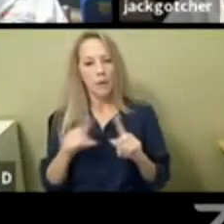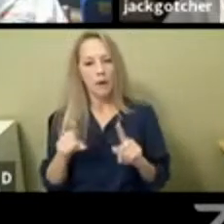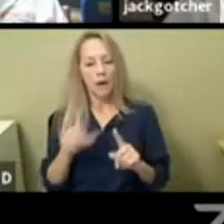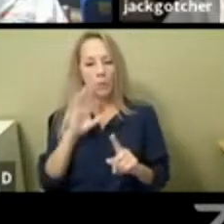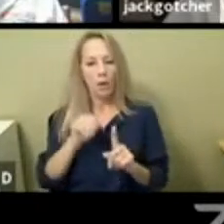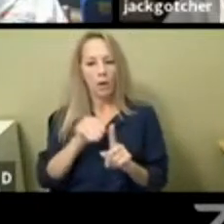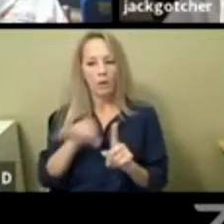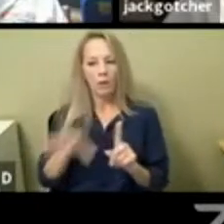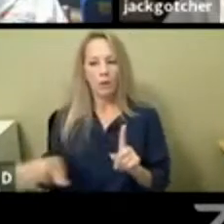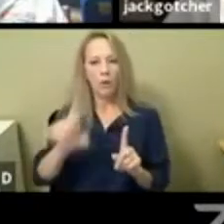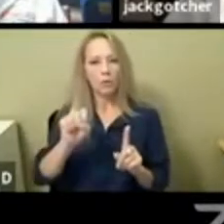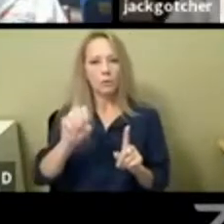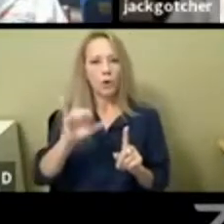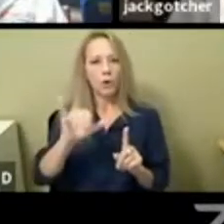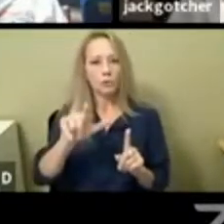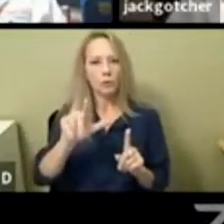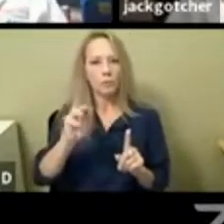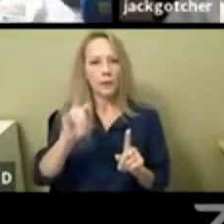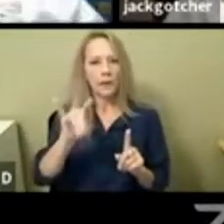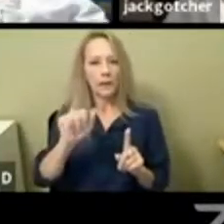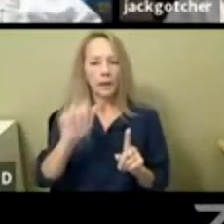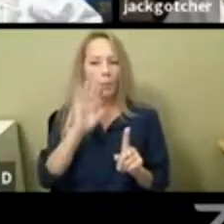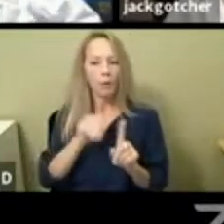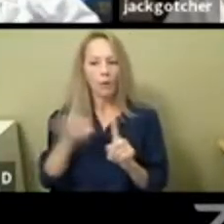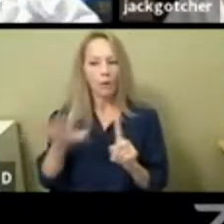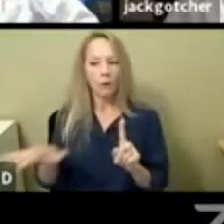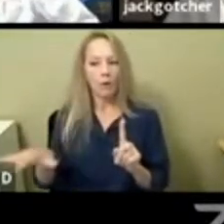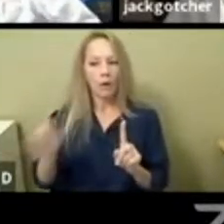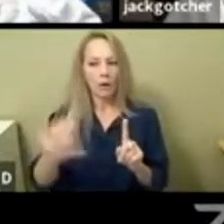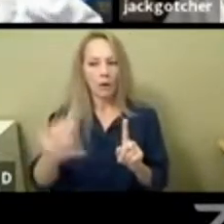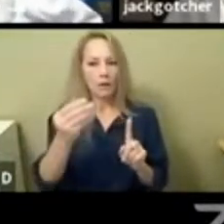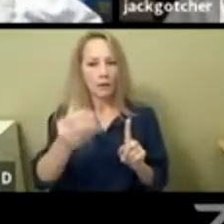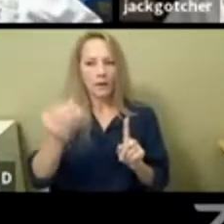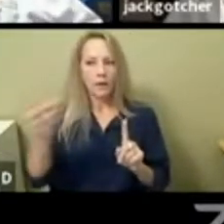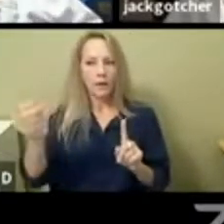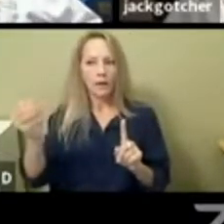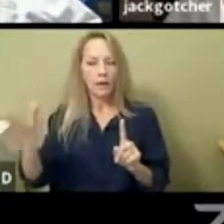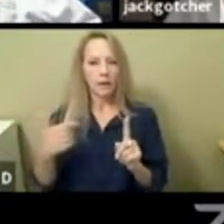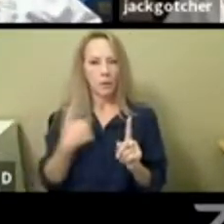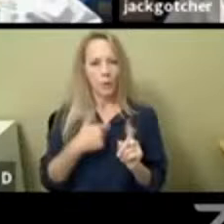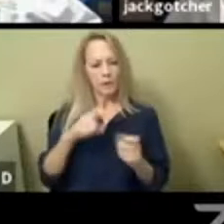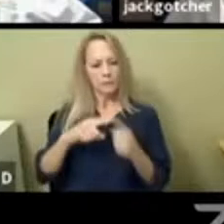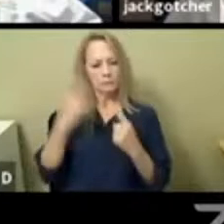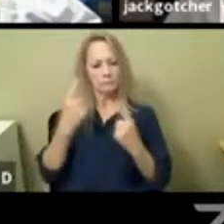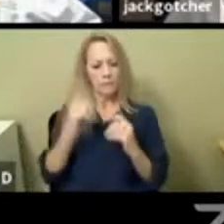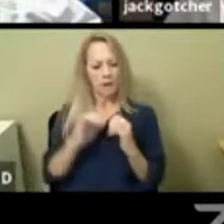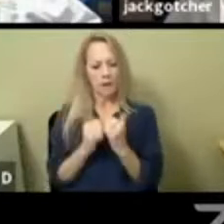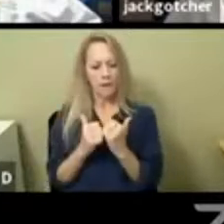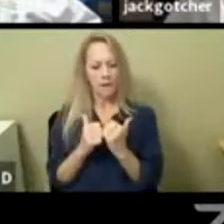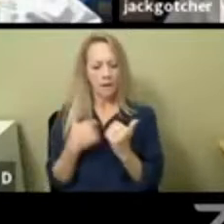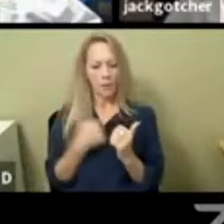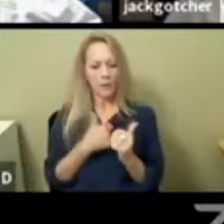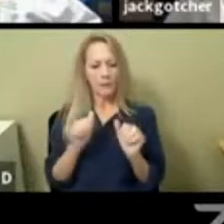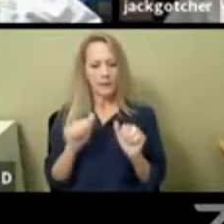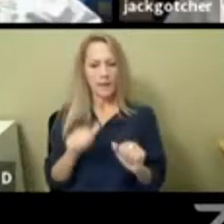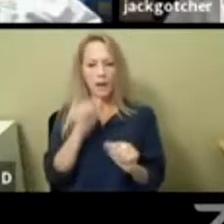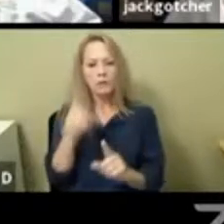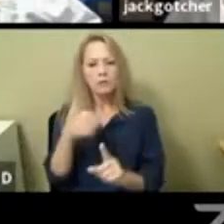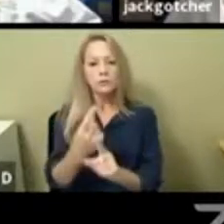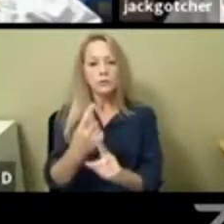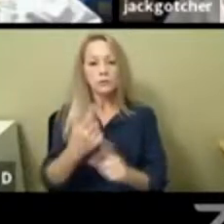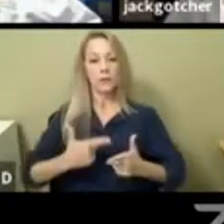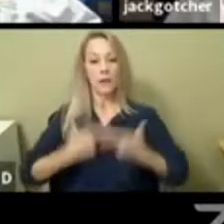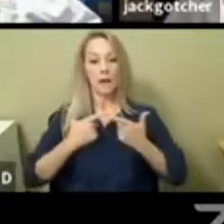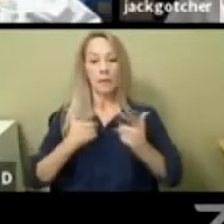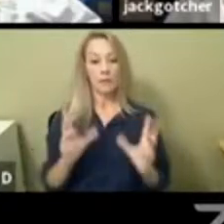et cetera. So we need to look at ways that we can impact this pandemic other than these meetings live